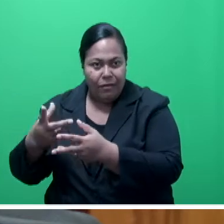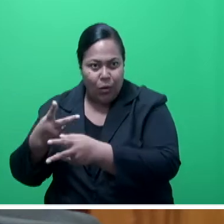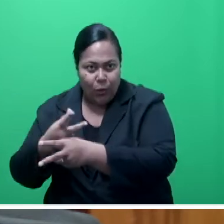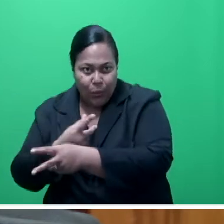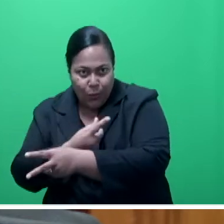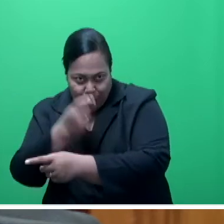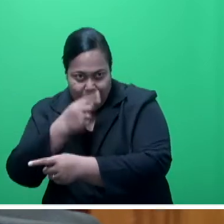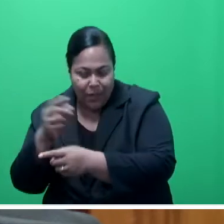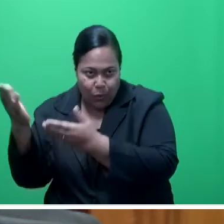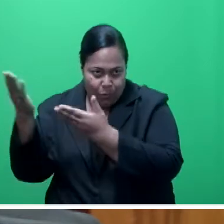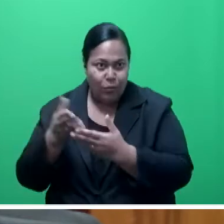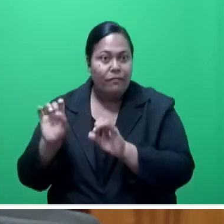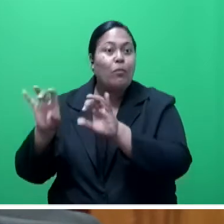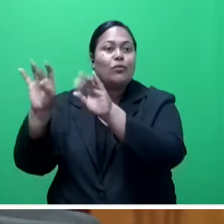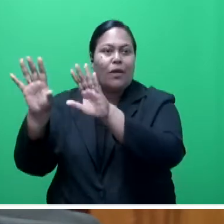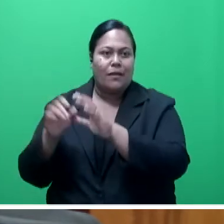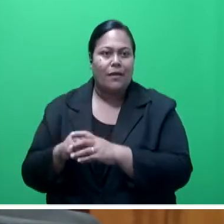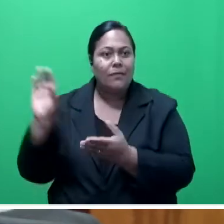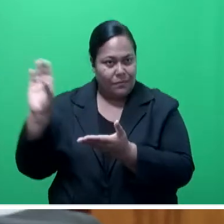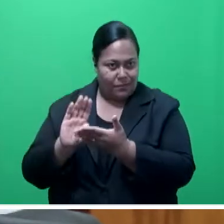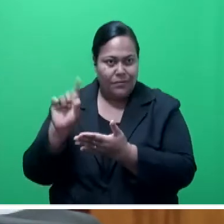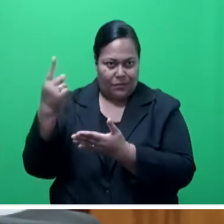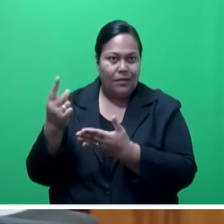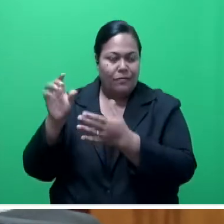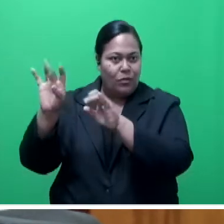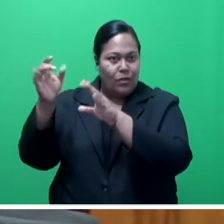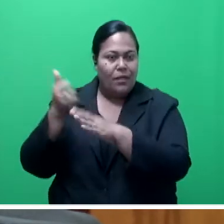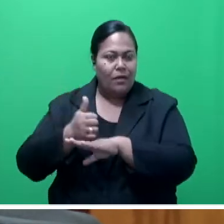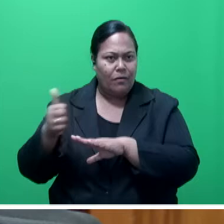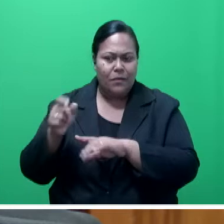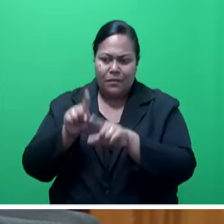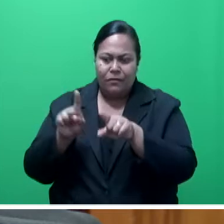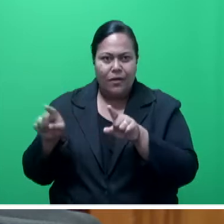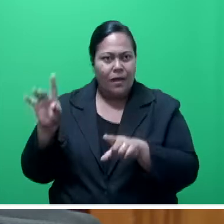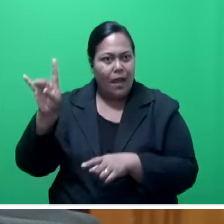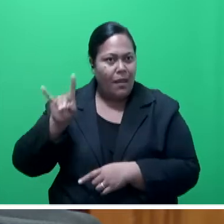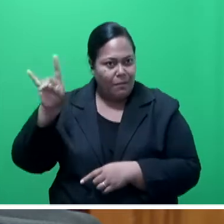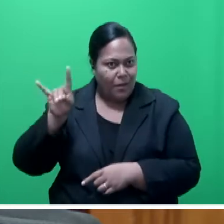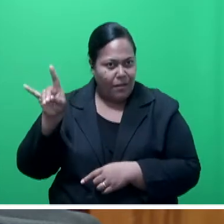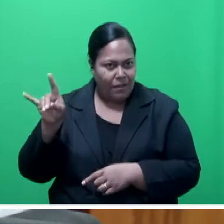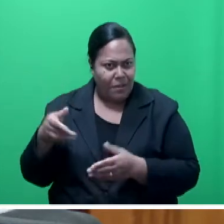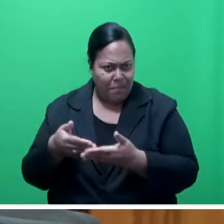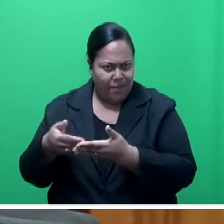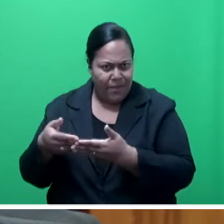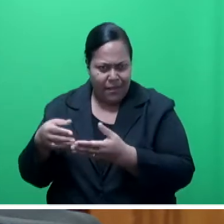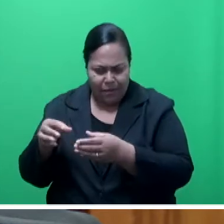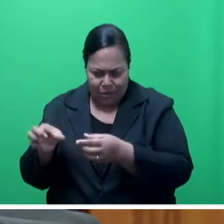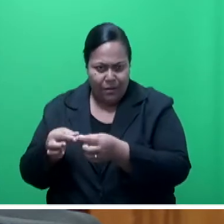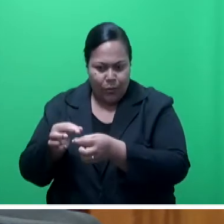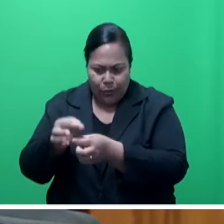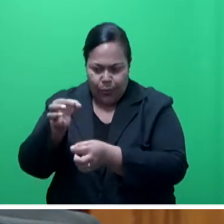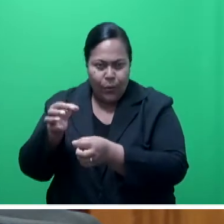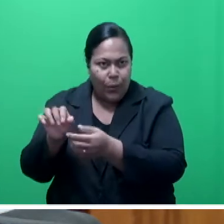government for different breeds of livestock. Dairy cattle